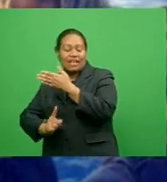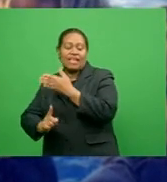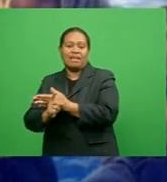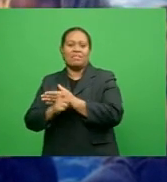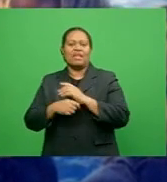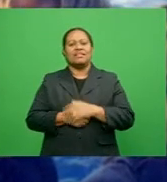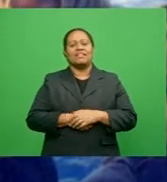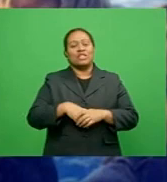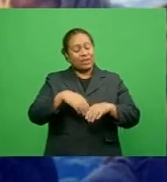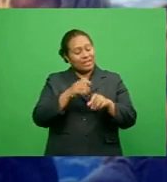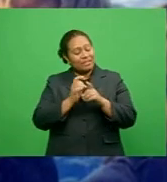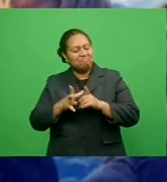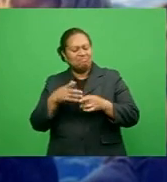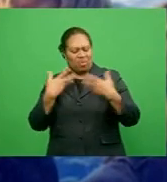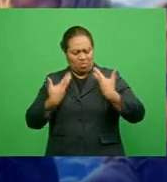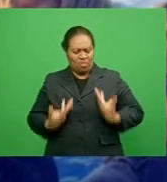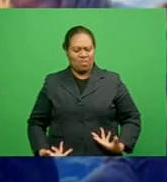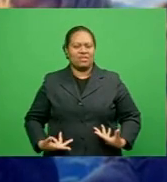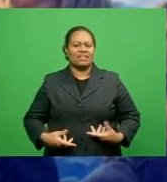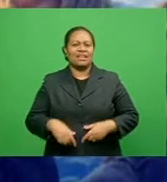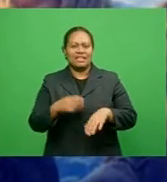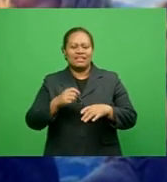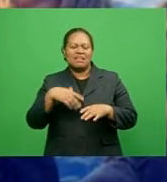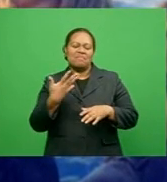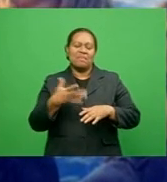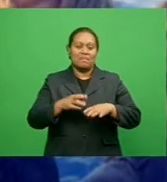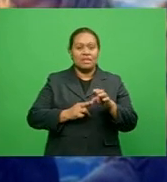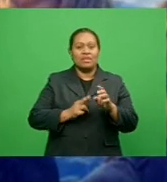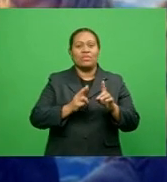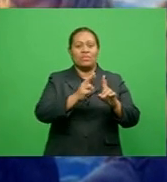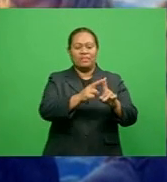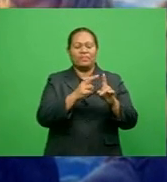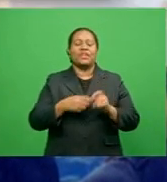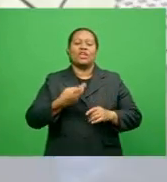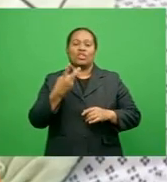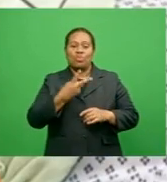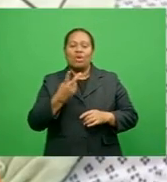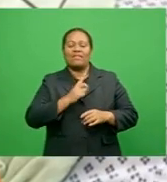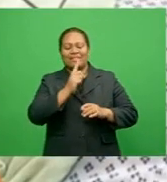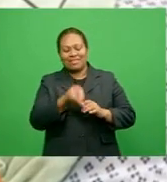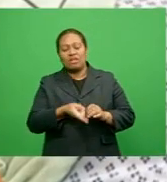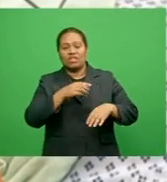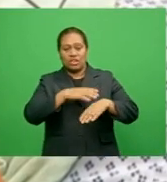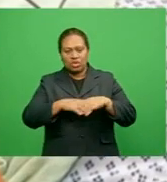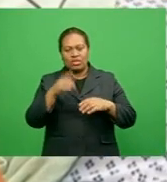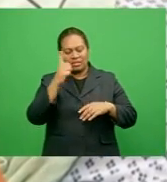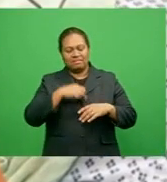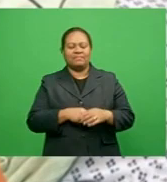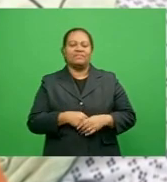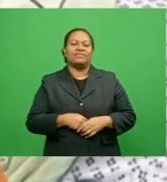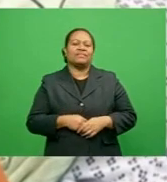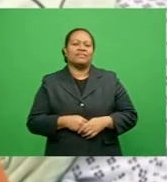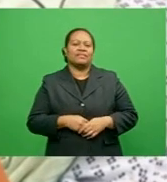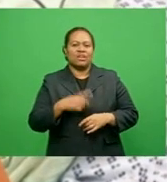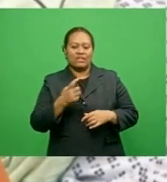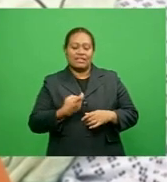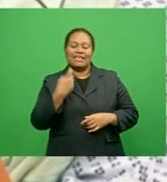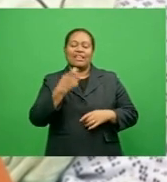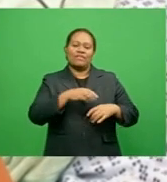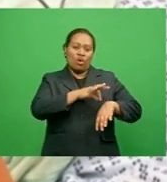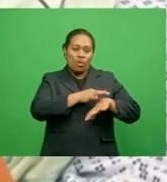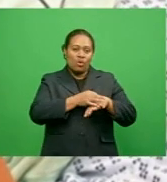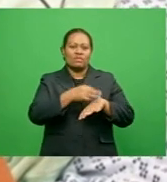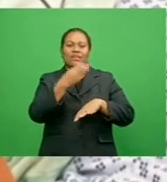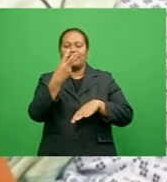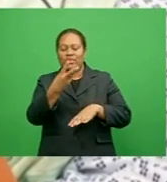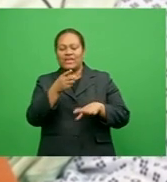special t-shirts, which will be released once they raise over $12,000. Harvey has to stay under the care of the hospital for the next